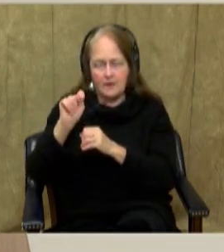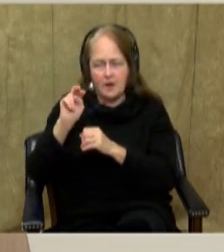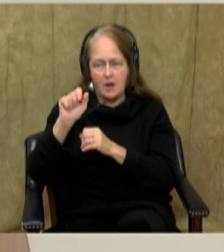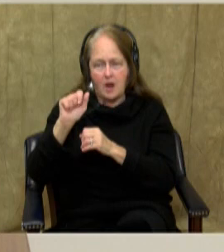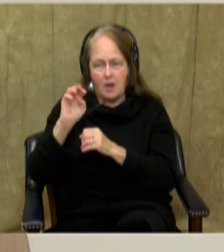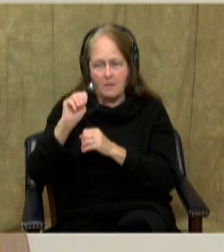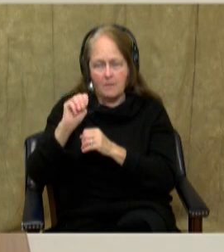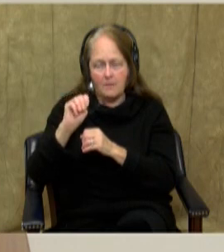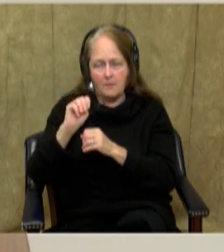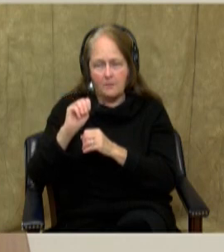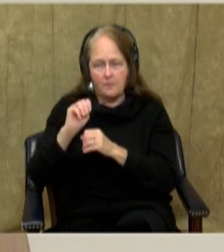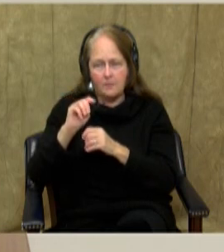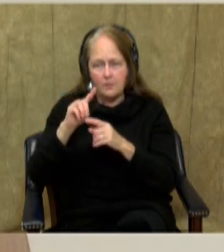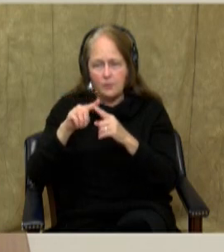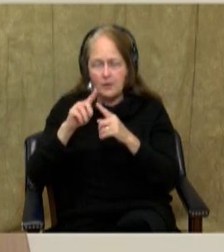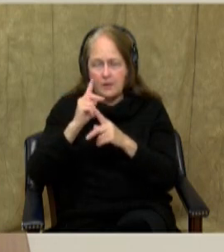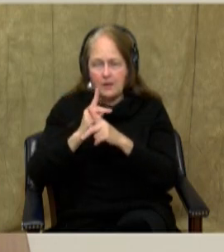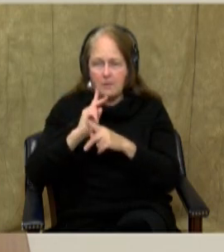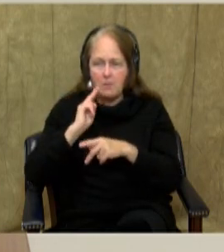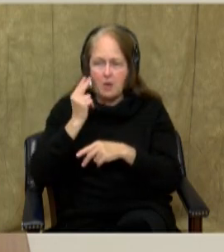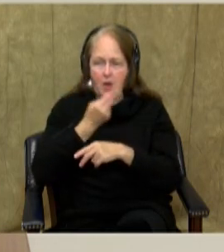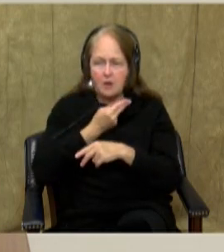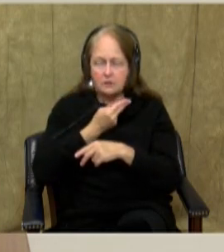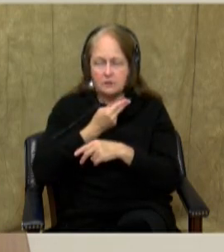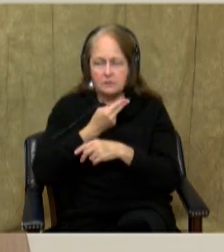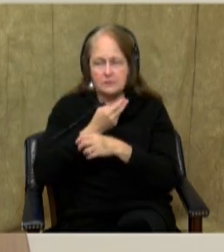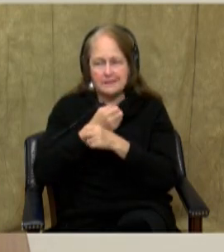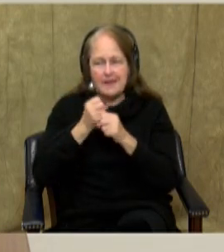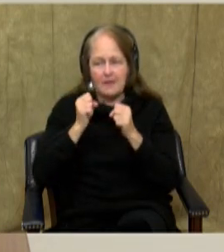security. So the